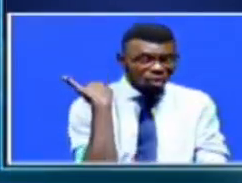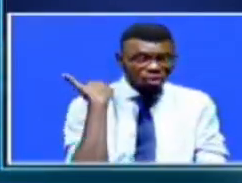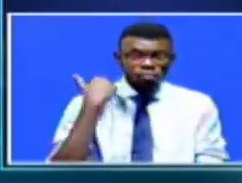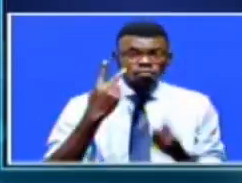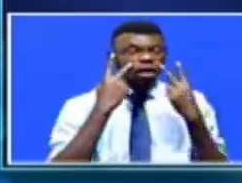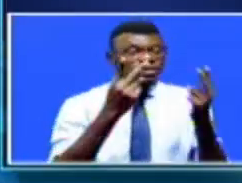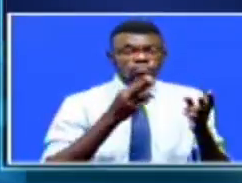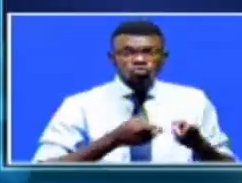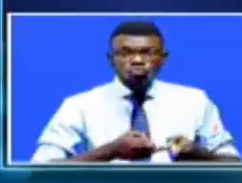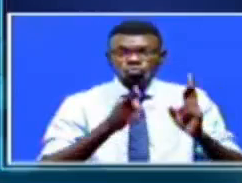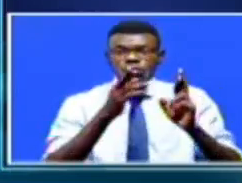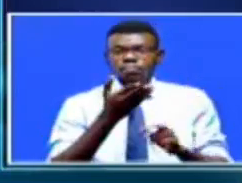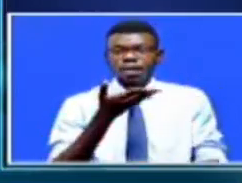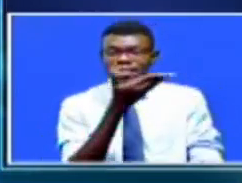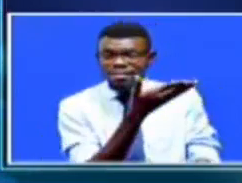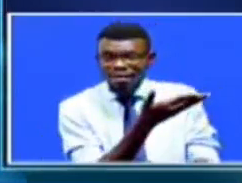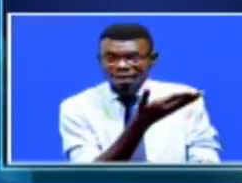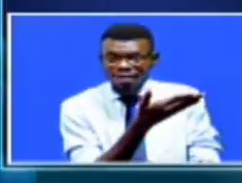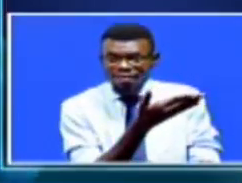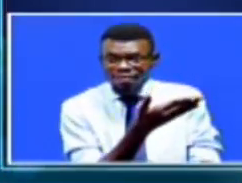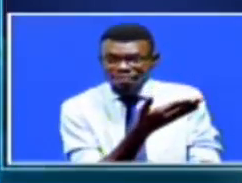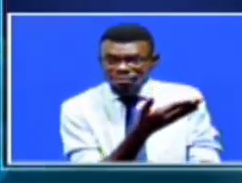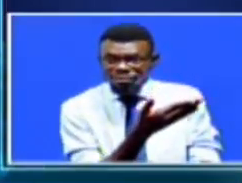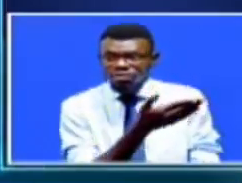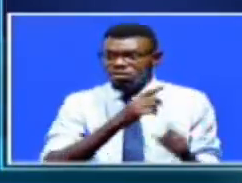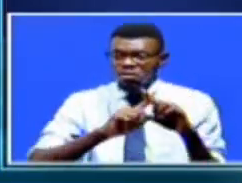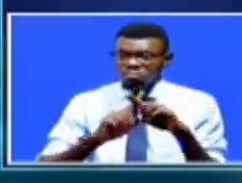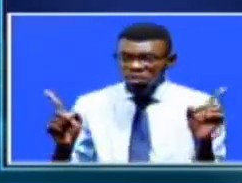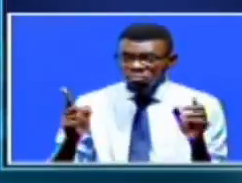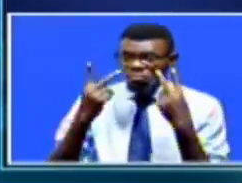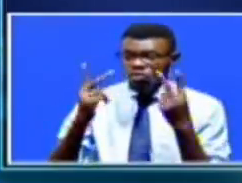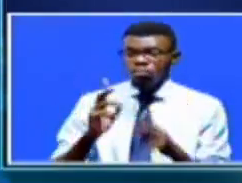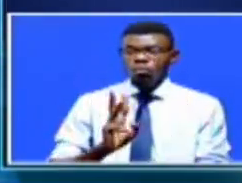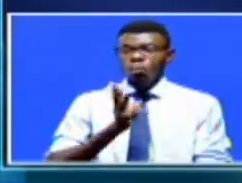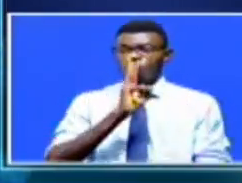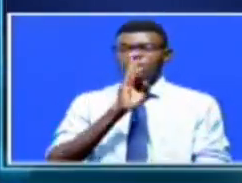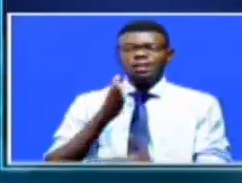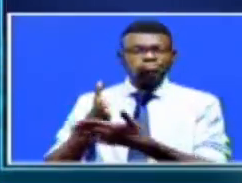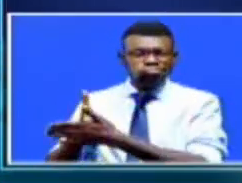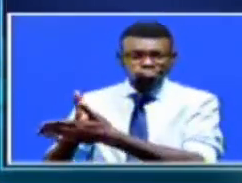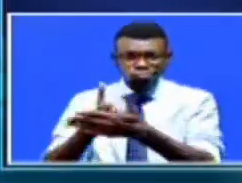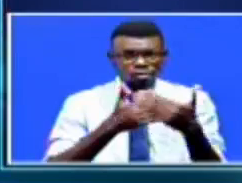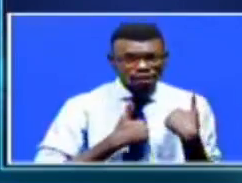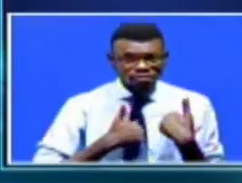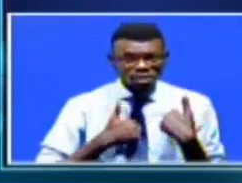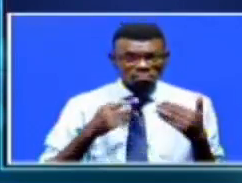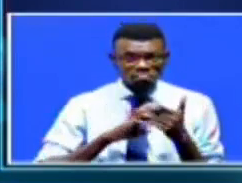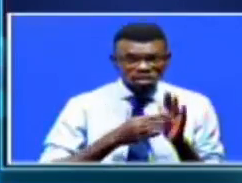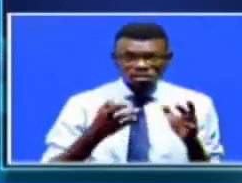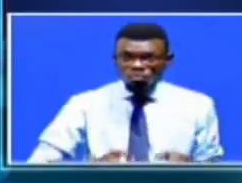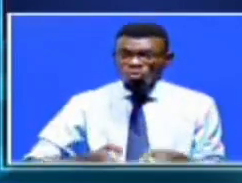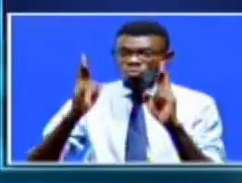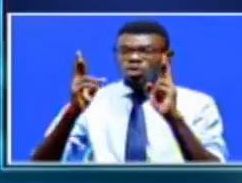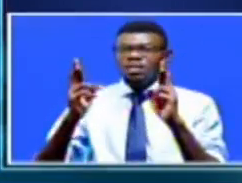vile barabara imetaramuka upande huu, barabara ilikuwa inapita mbele. Lakini kwa sababu ya hii maji, ya hii lemelema yote, hii